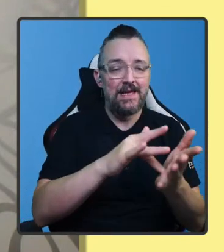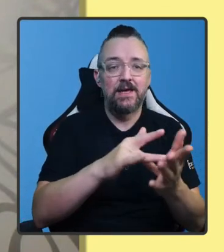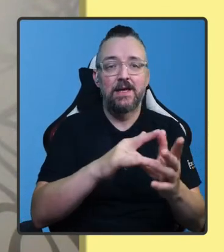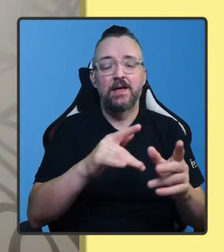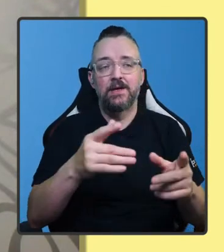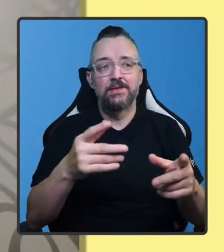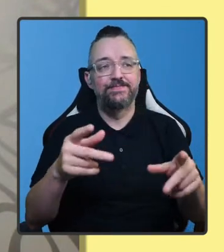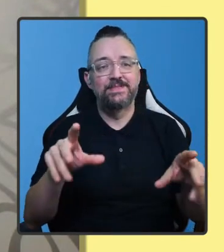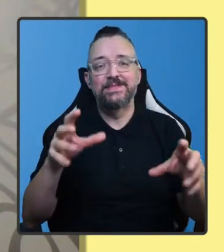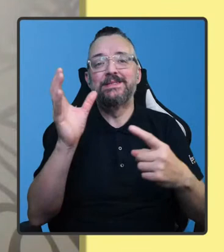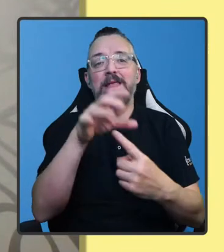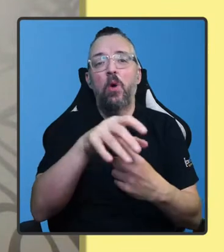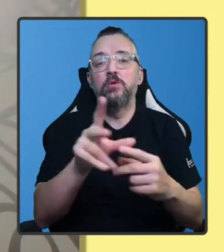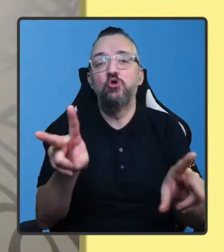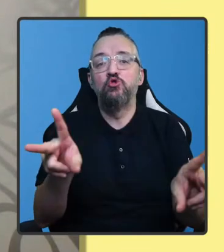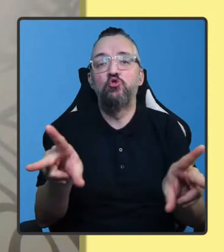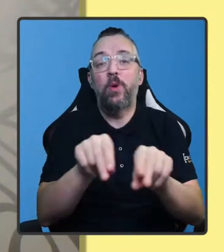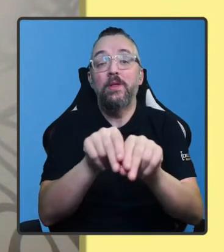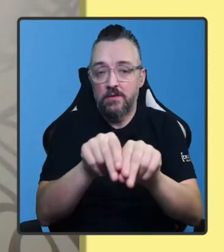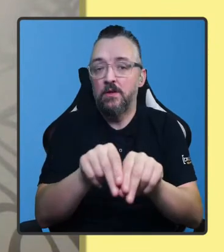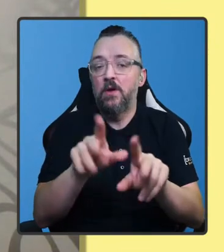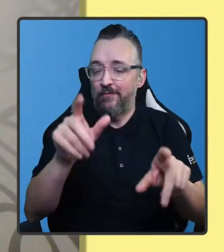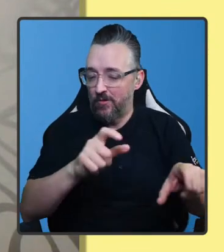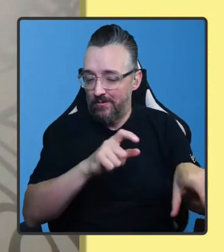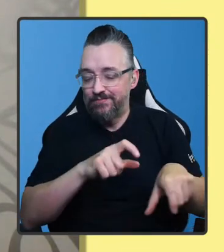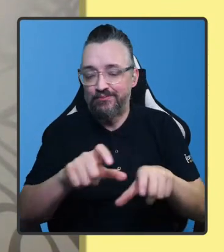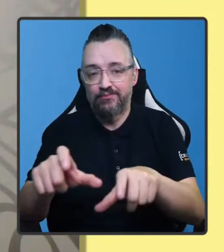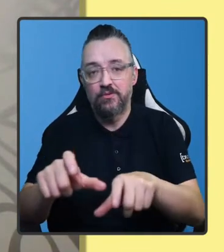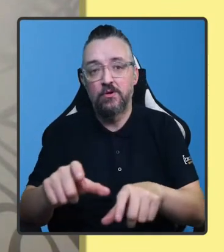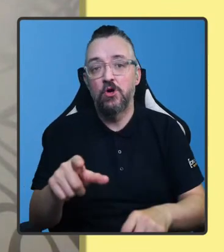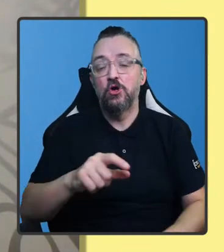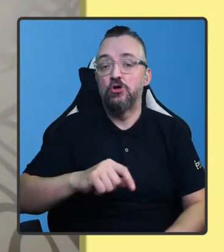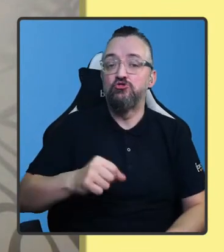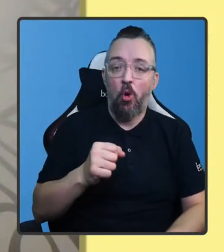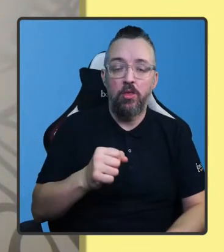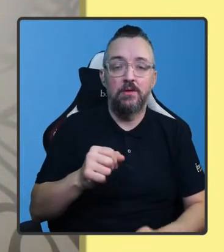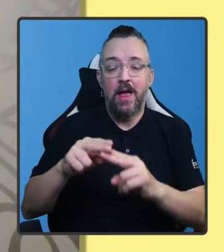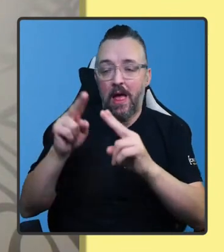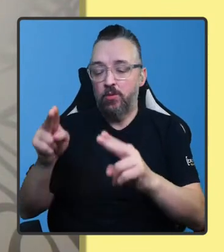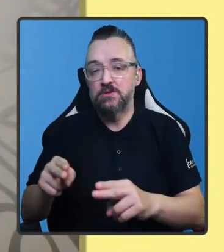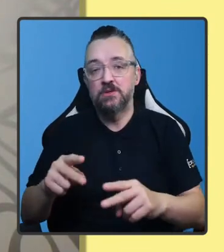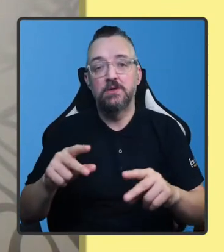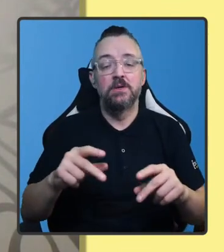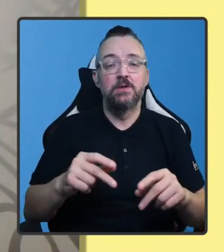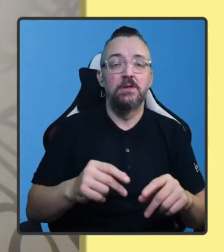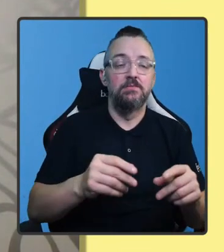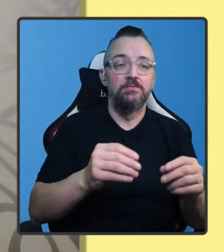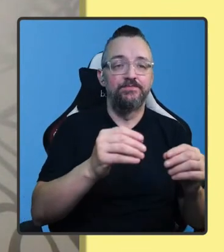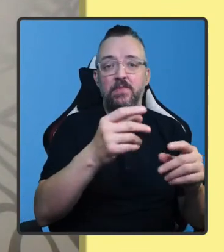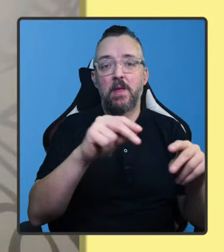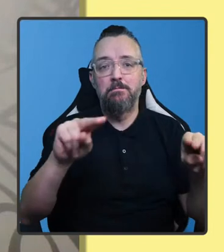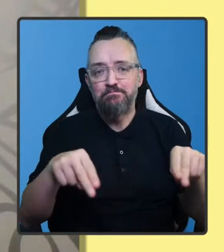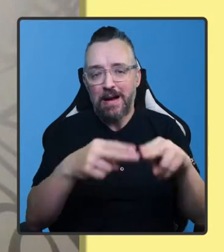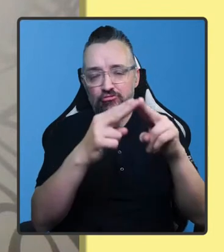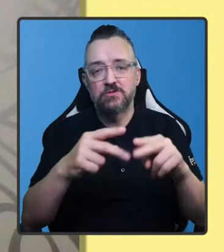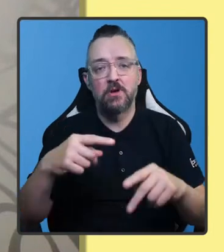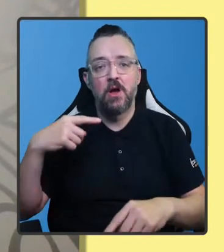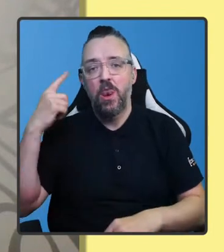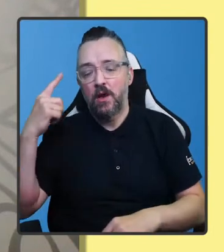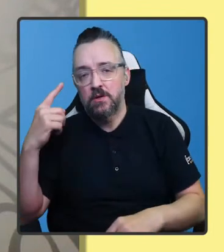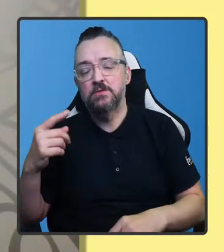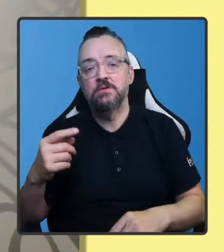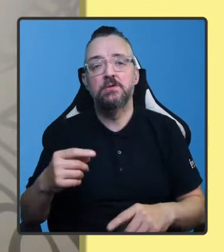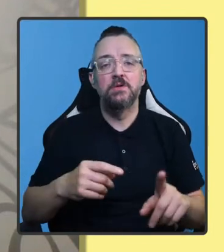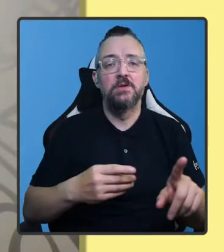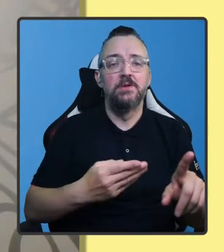maintained. And why Scotland House, Brussels, London, Paris and Dublin will now be joined by international offices planned